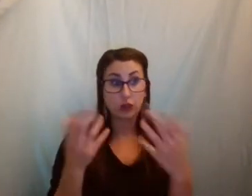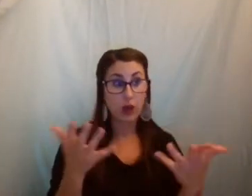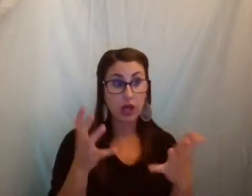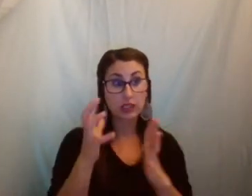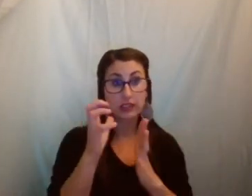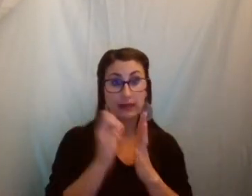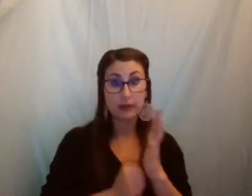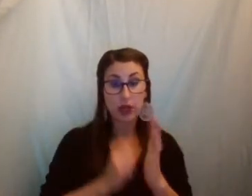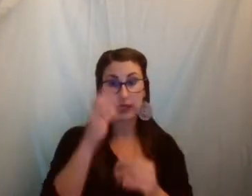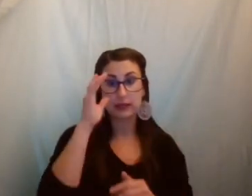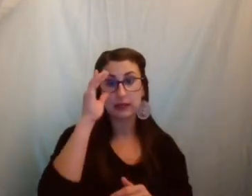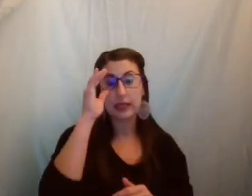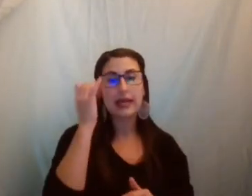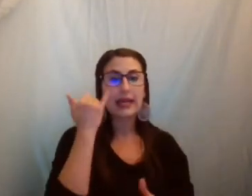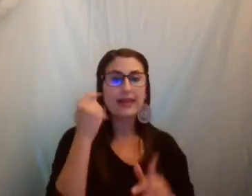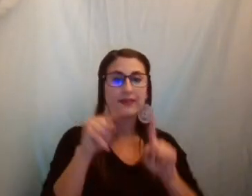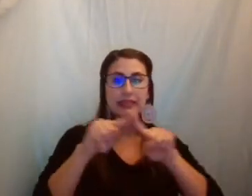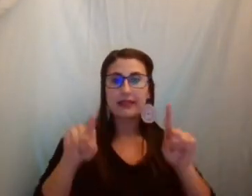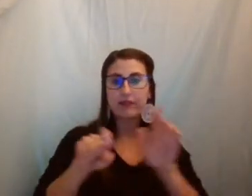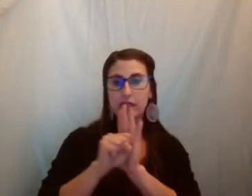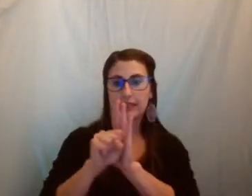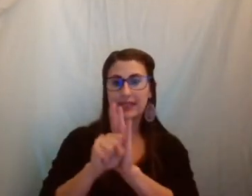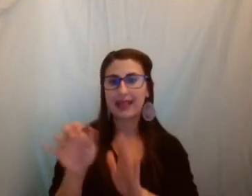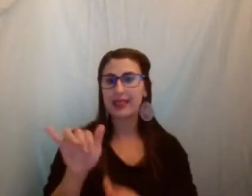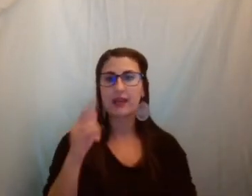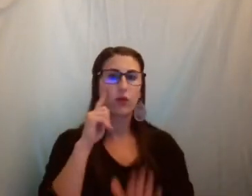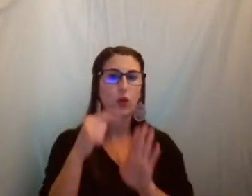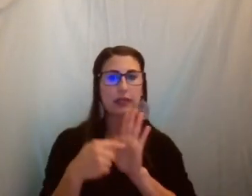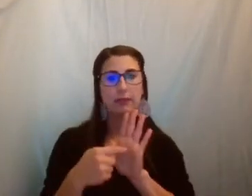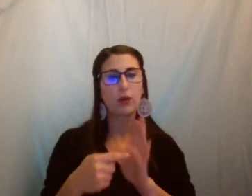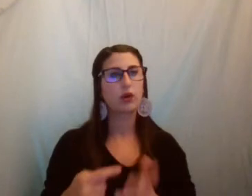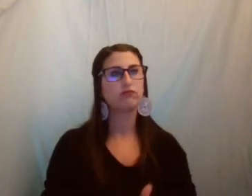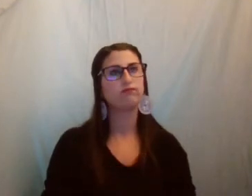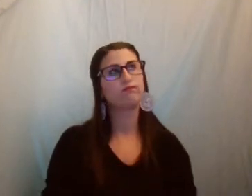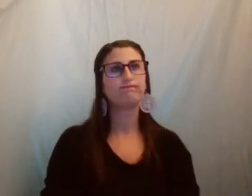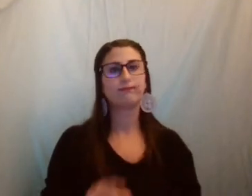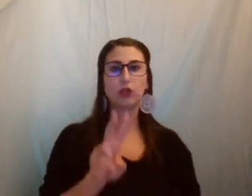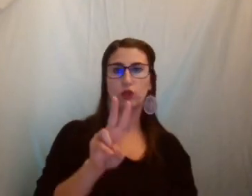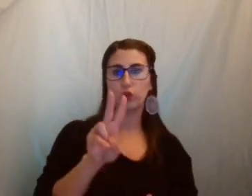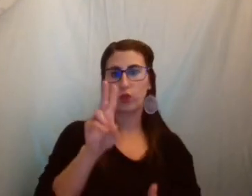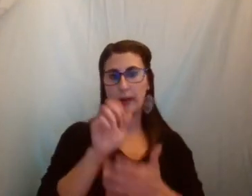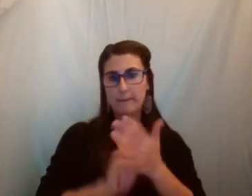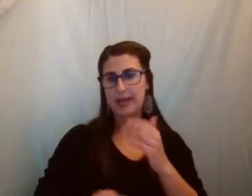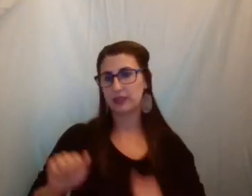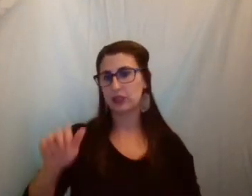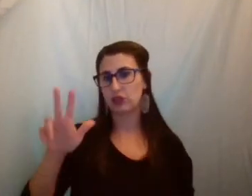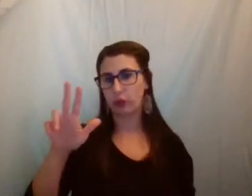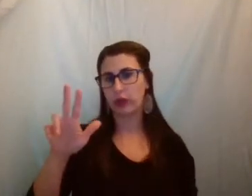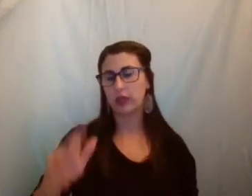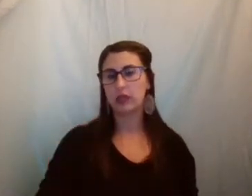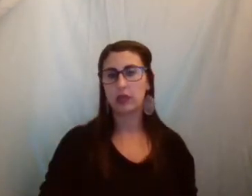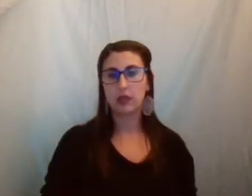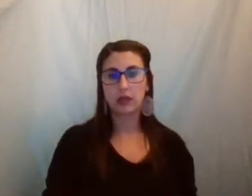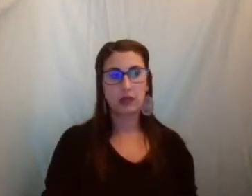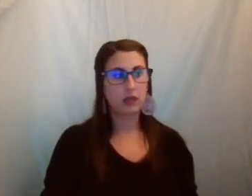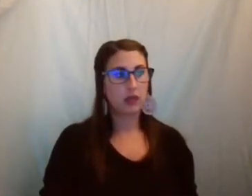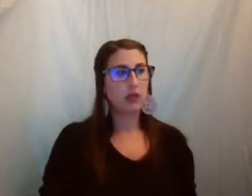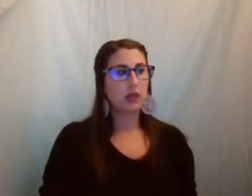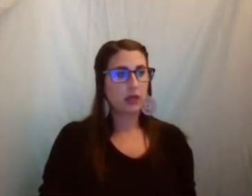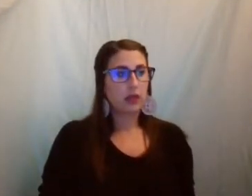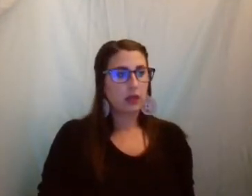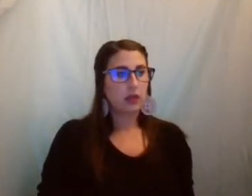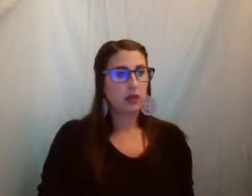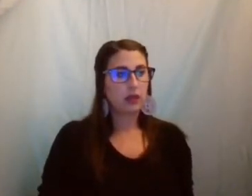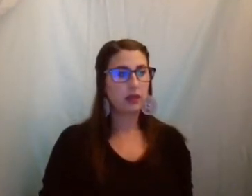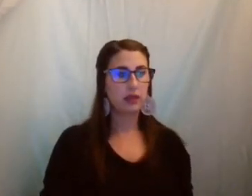subtract, if you had different signs, like say it were 2 minus 3, you